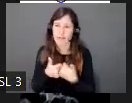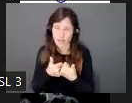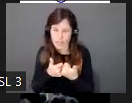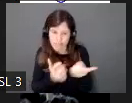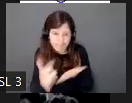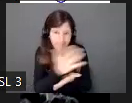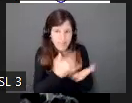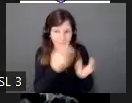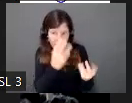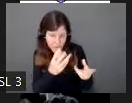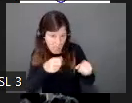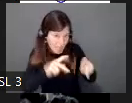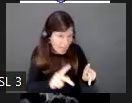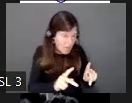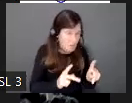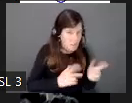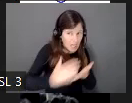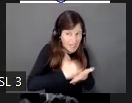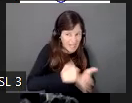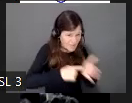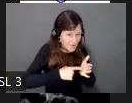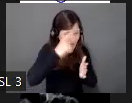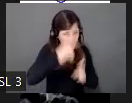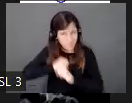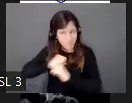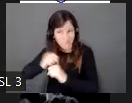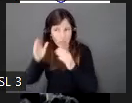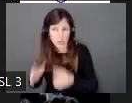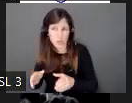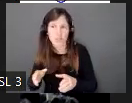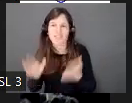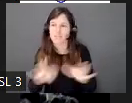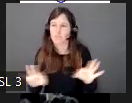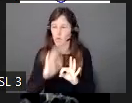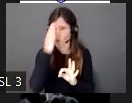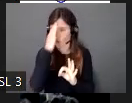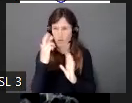with staffing as it changes, having a foundation and knowledge of those working practices.